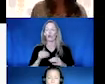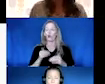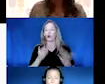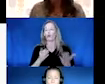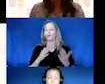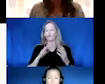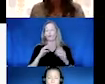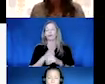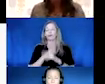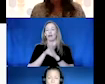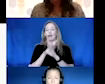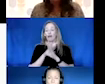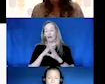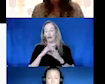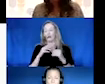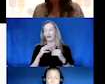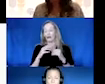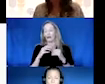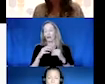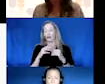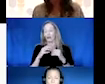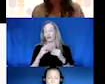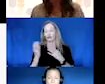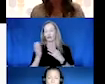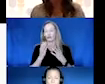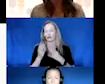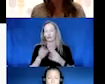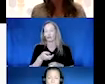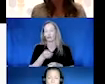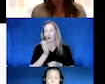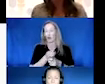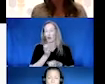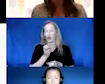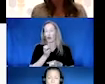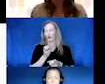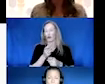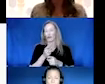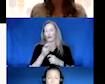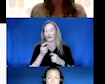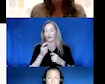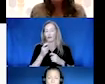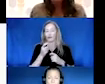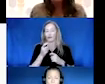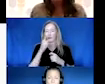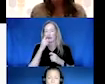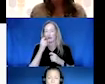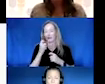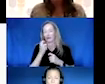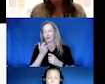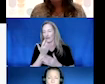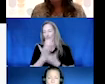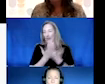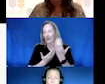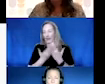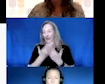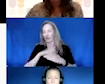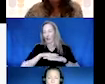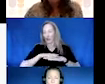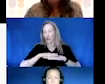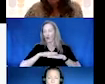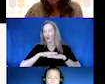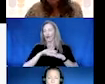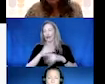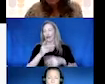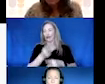services was a little more difficult because of the hands-on care that's needed, specifically fetal